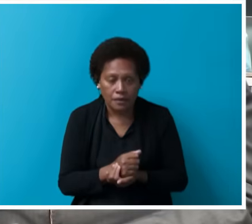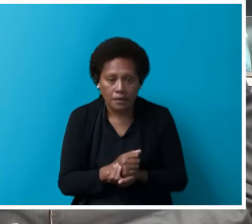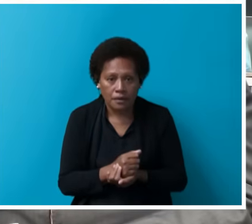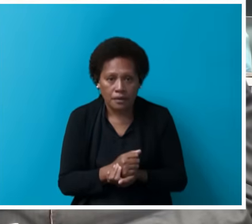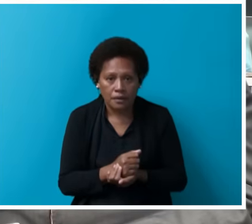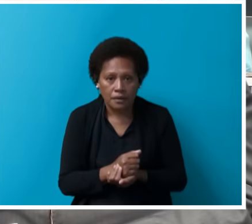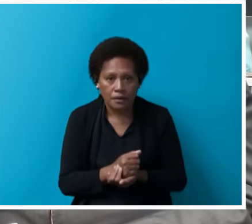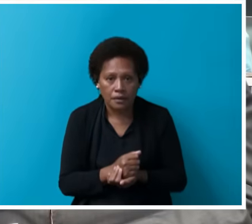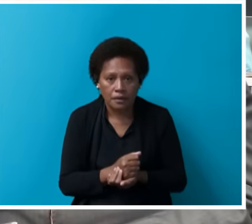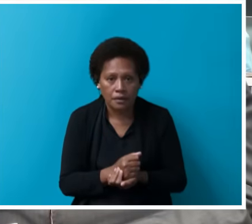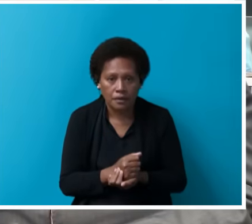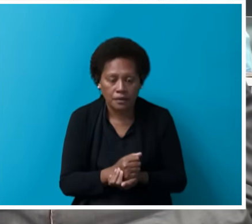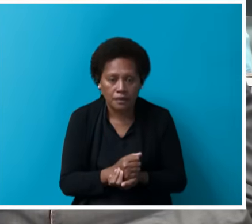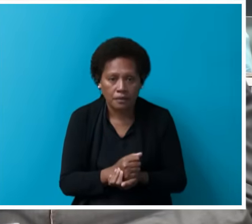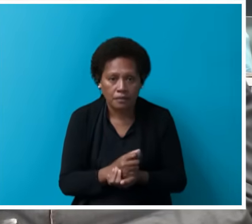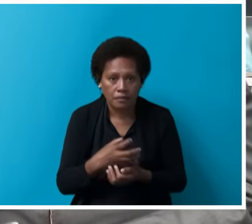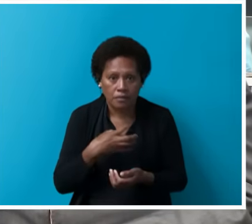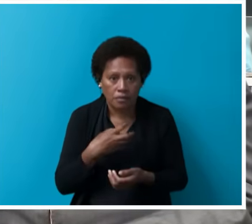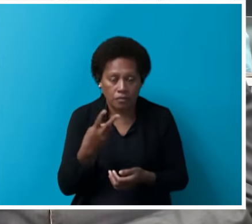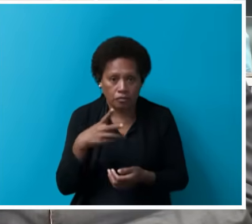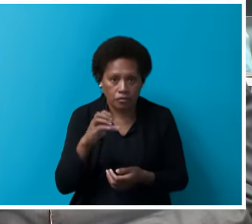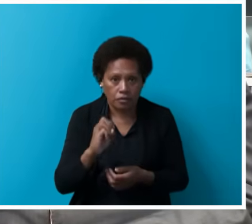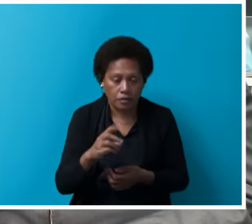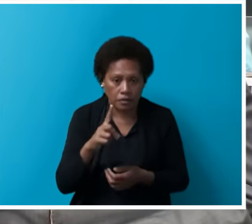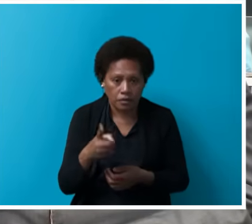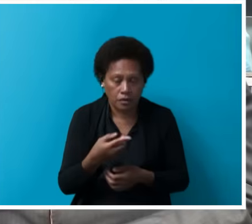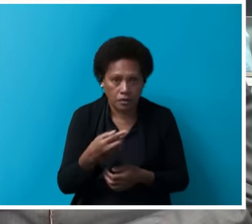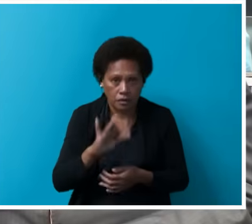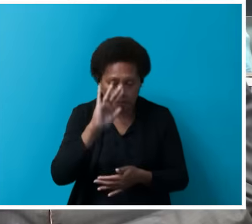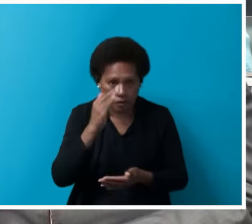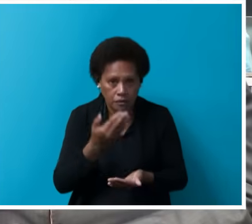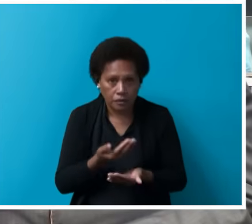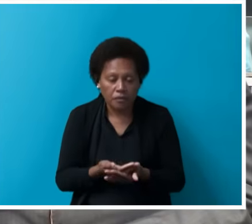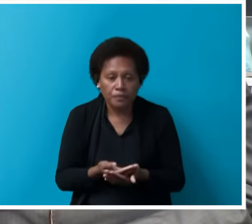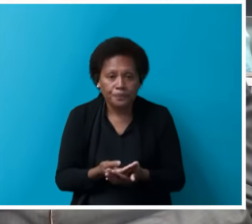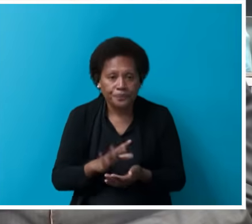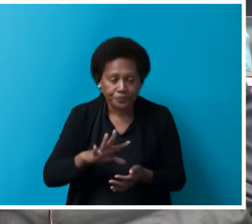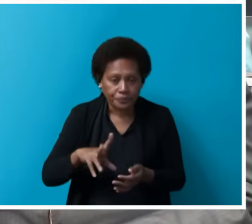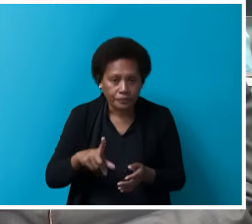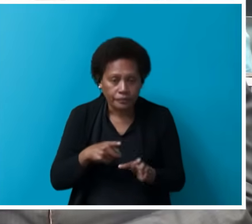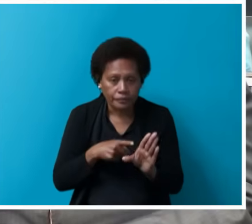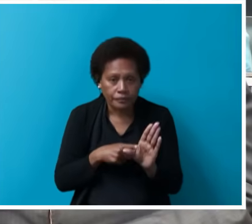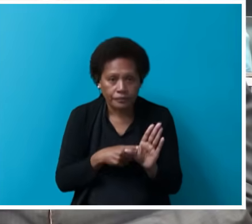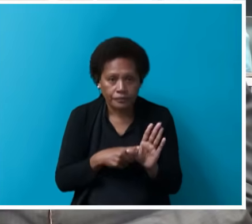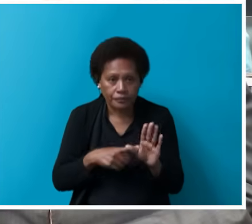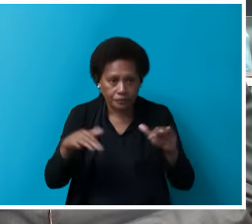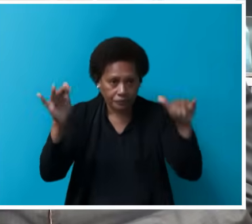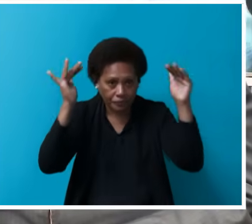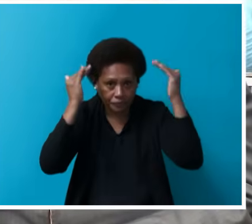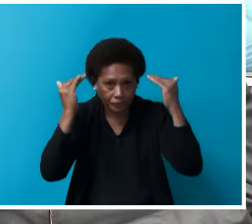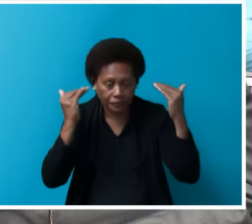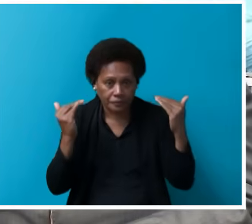And more than 200,000 students every year, Mr. Speaker,